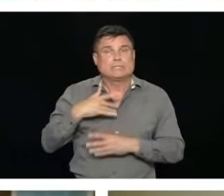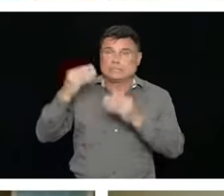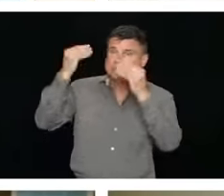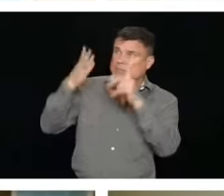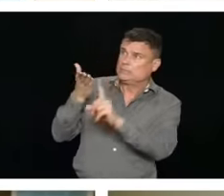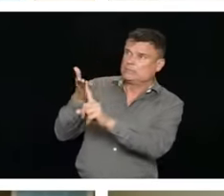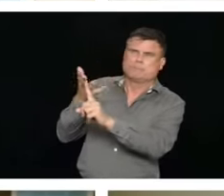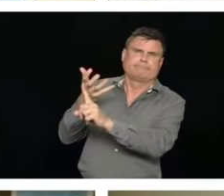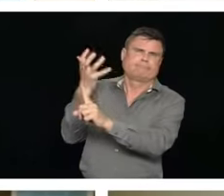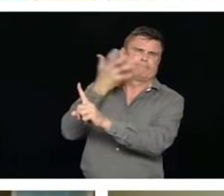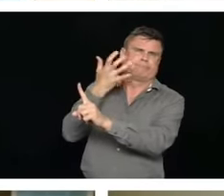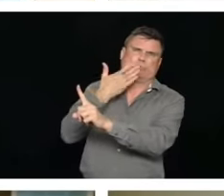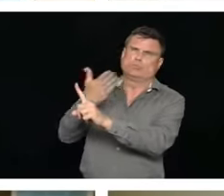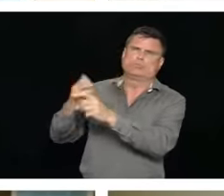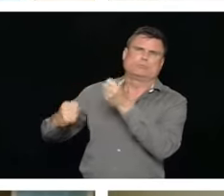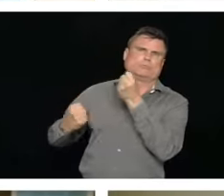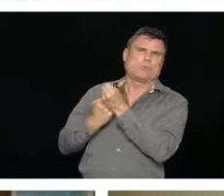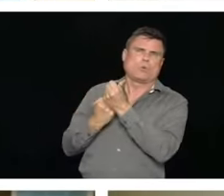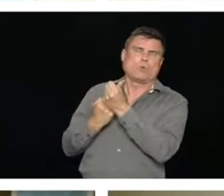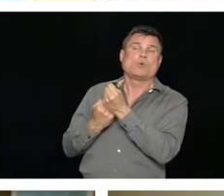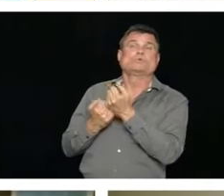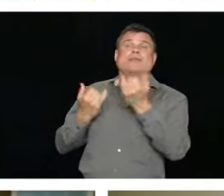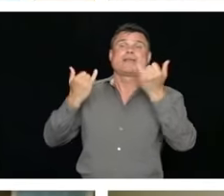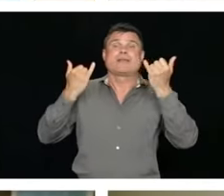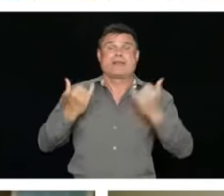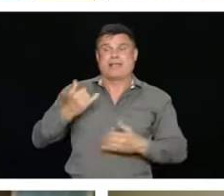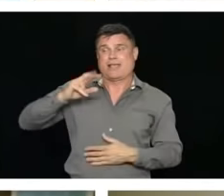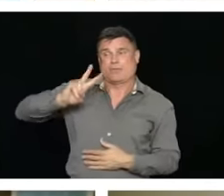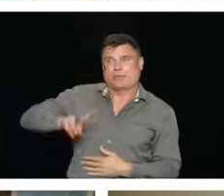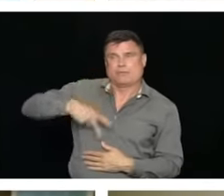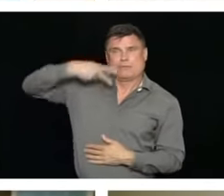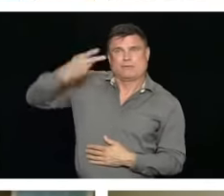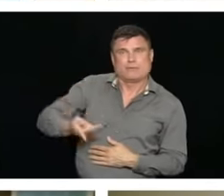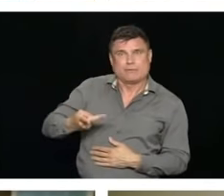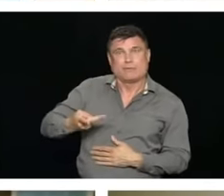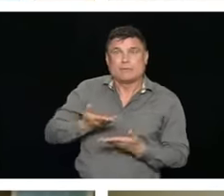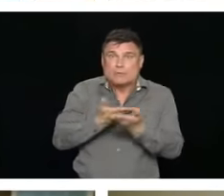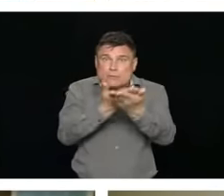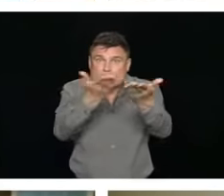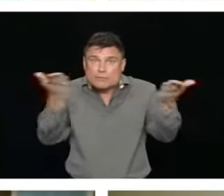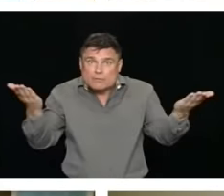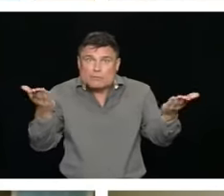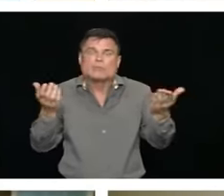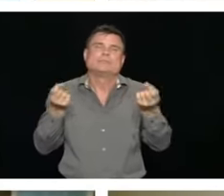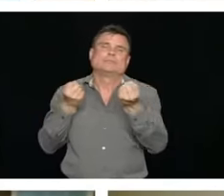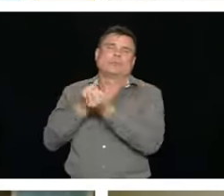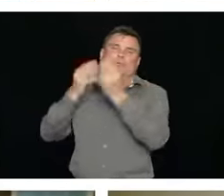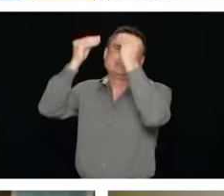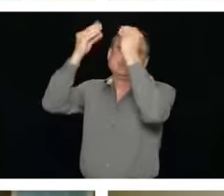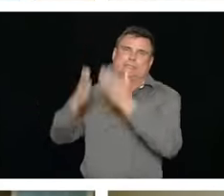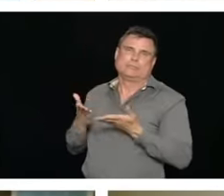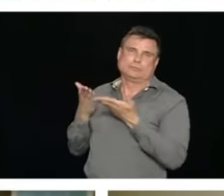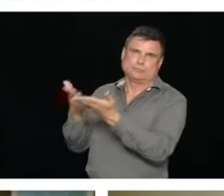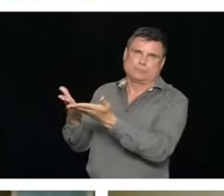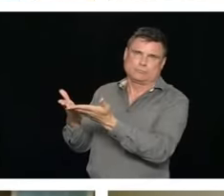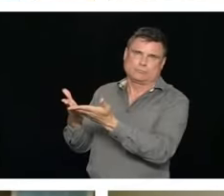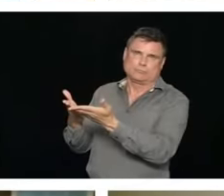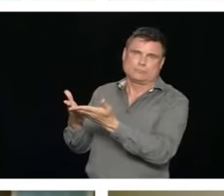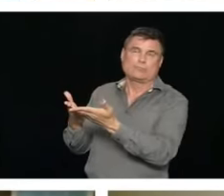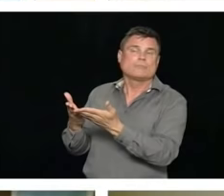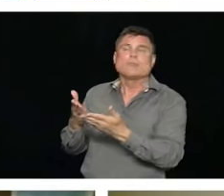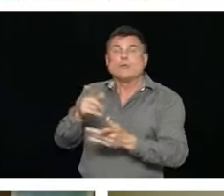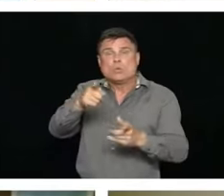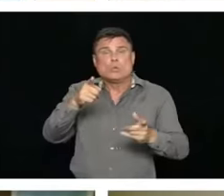over. And the concern around workload balance, not pulling teachers in two directions simultaneously, which we know